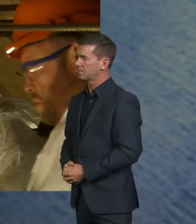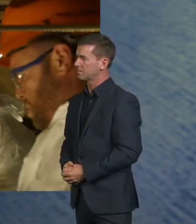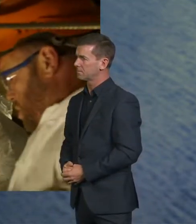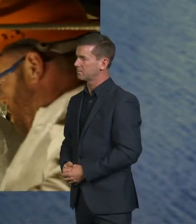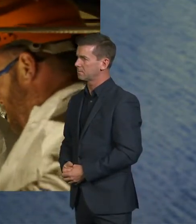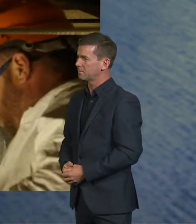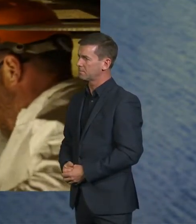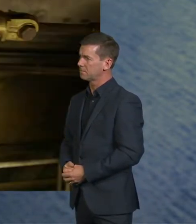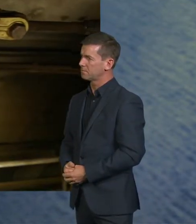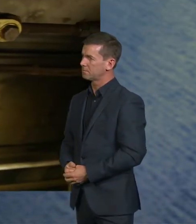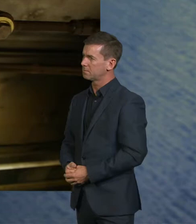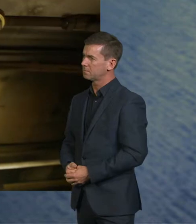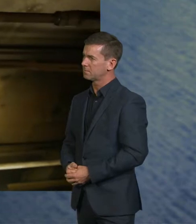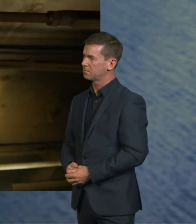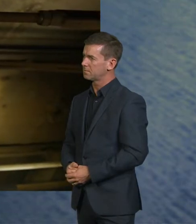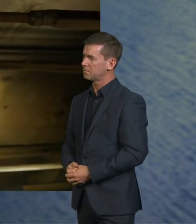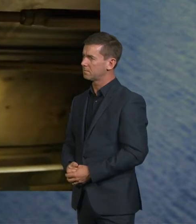Perfect. There you go.